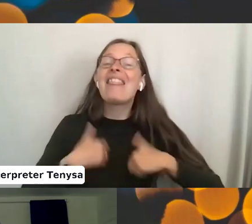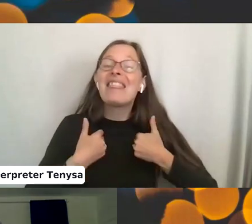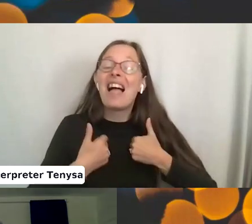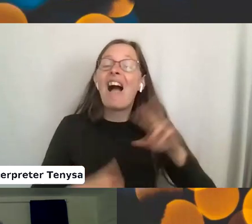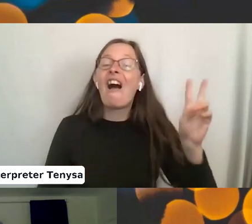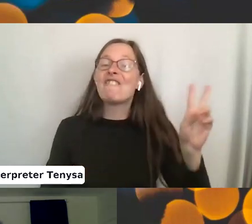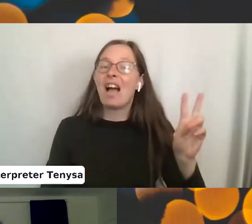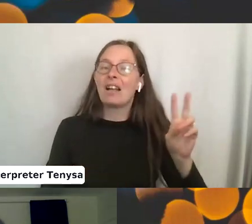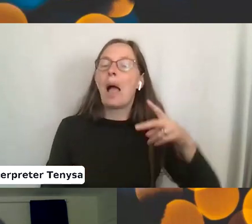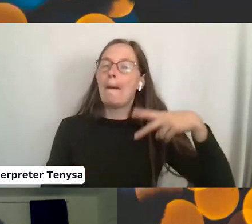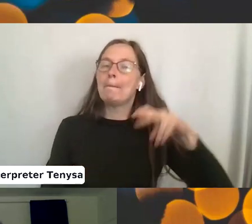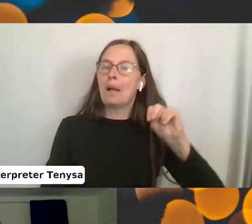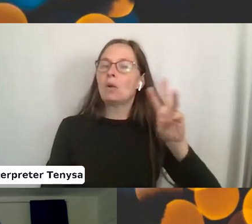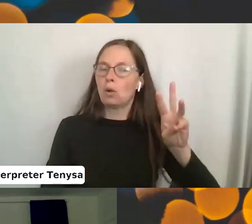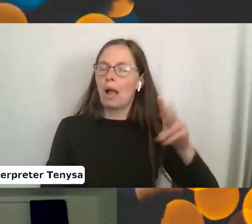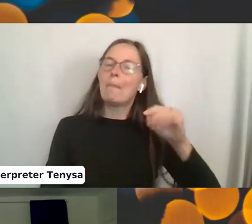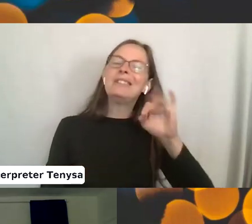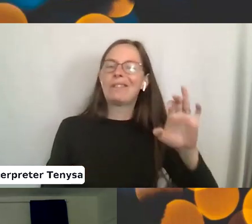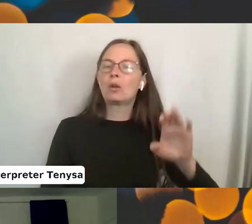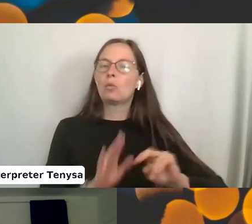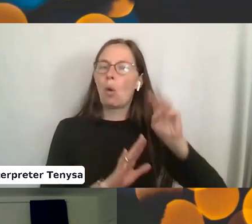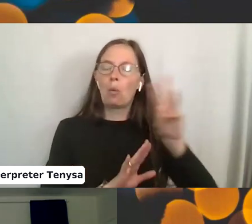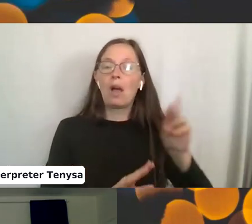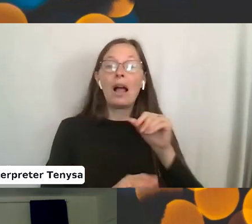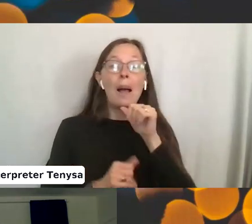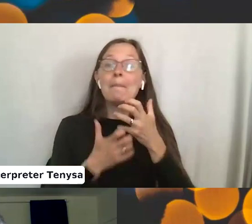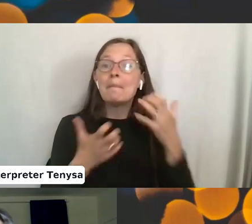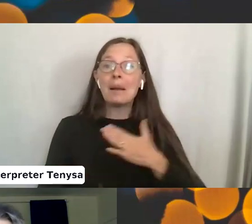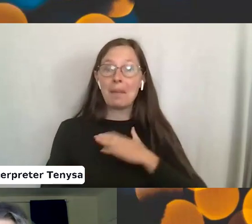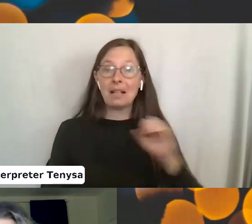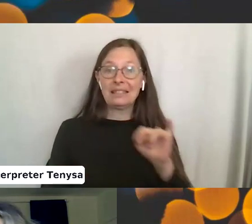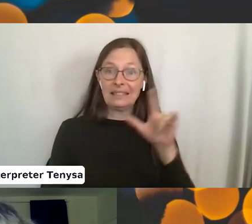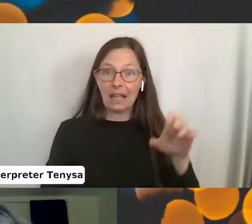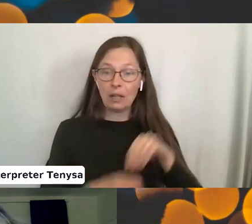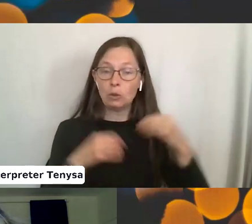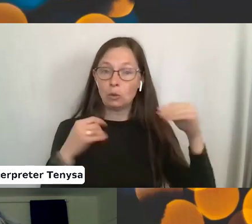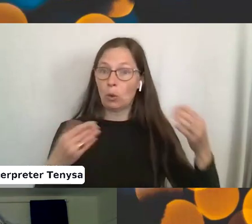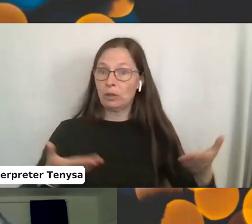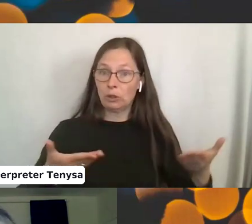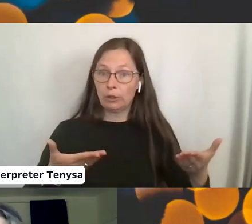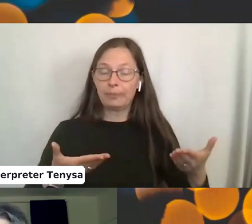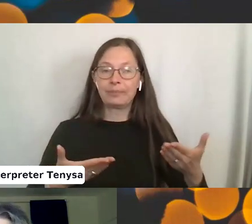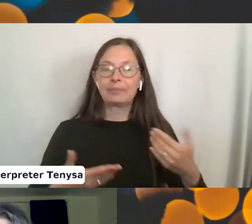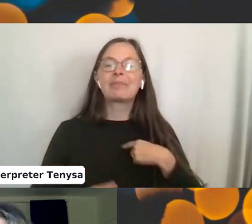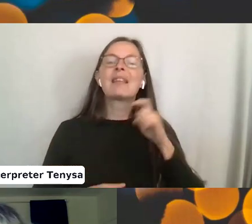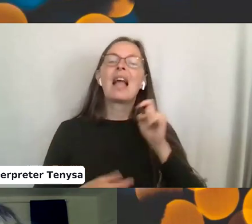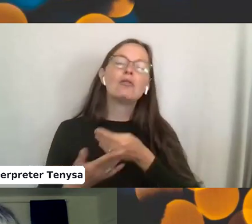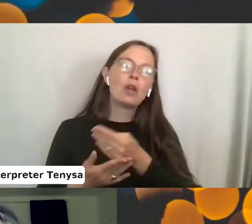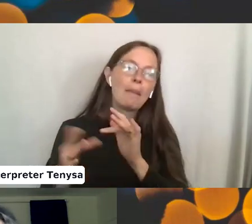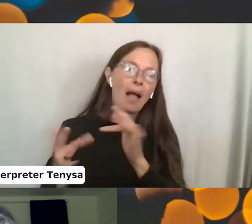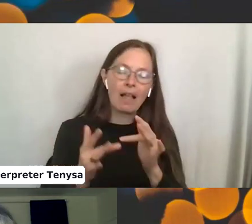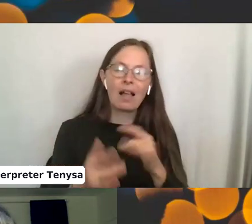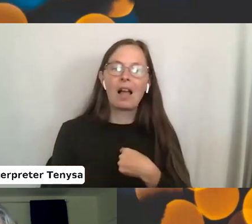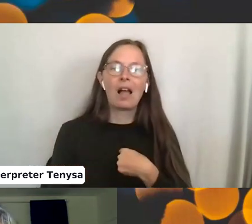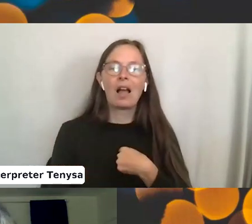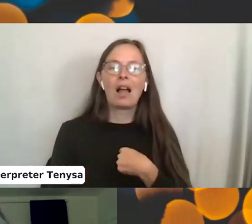Pacific Northwest, and there isn't much of my style in the stores here. So I have to shop online, and I'm